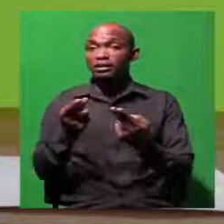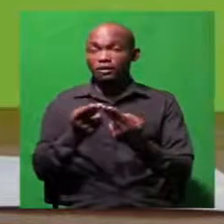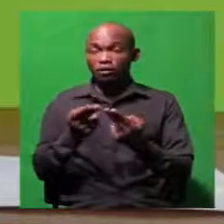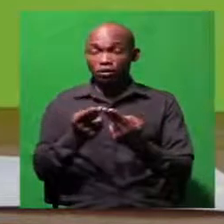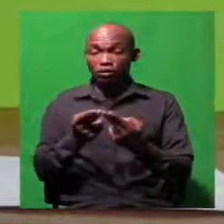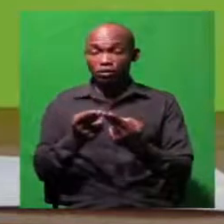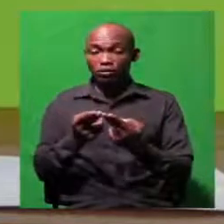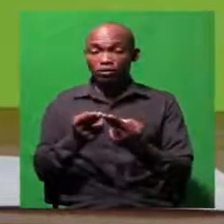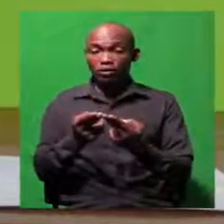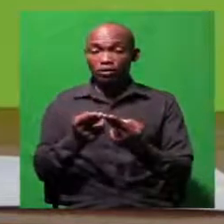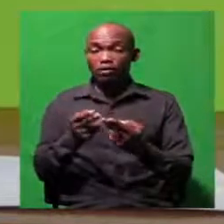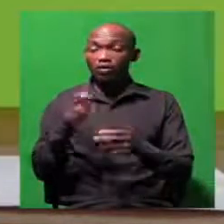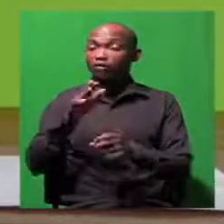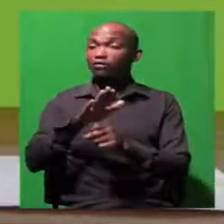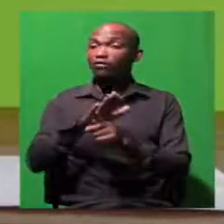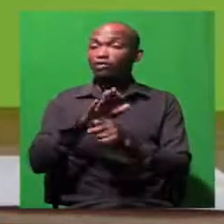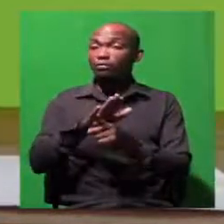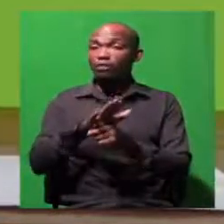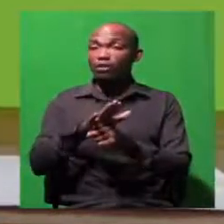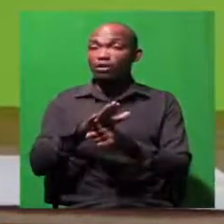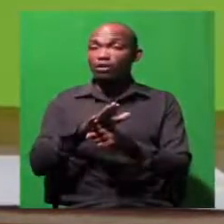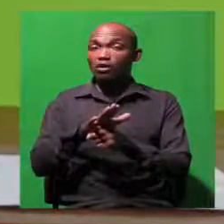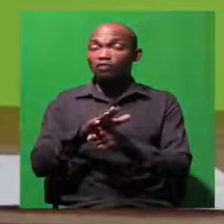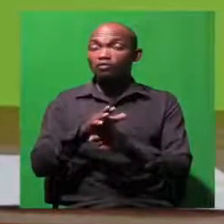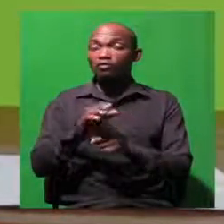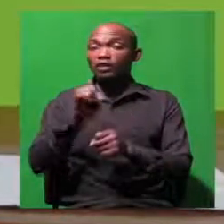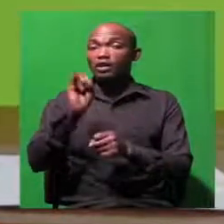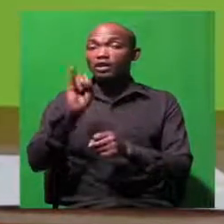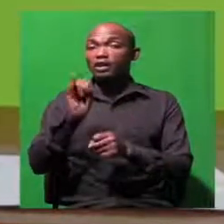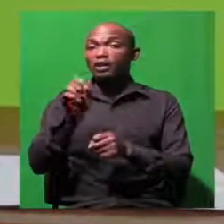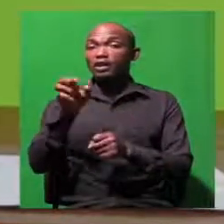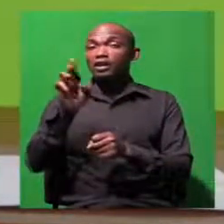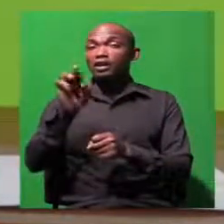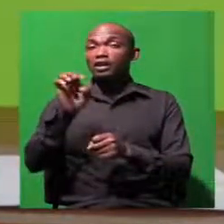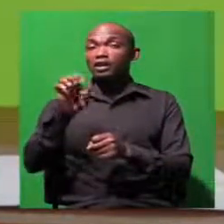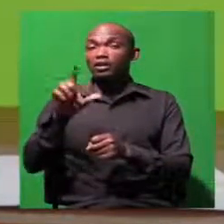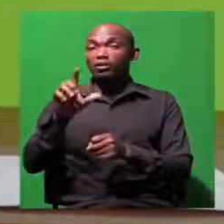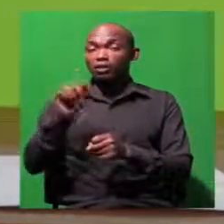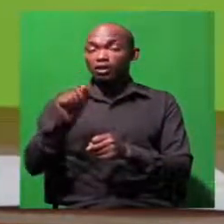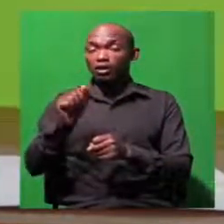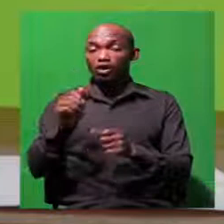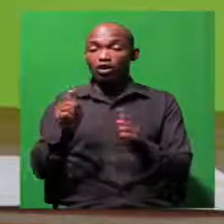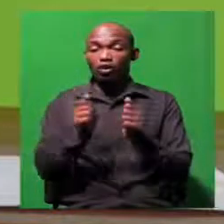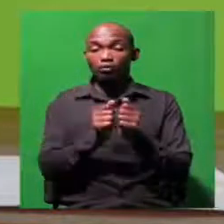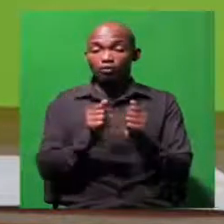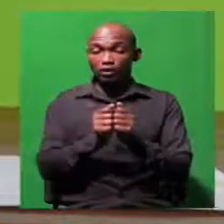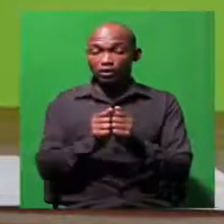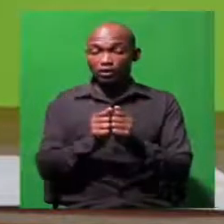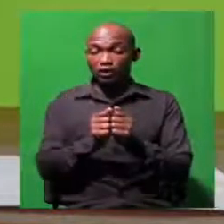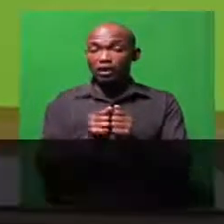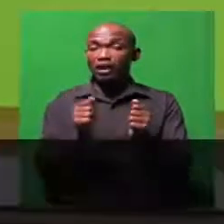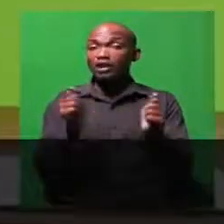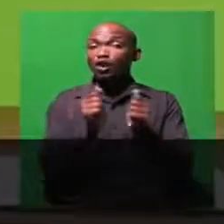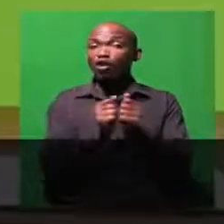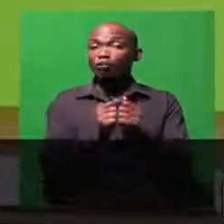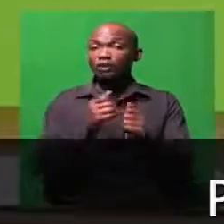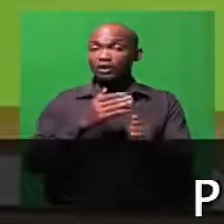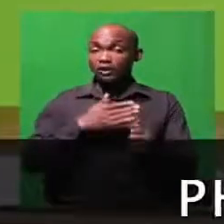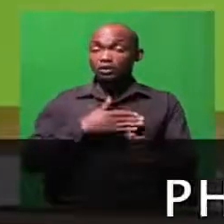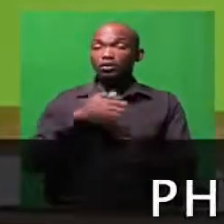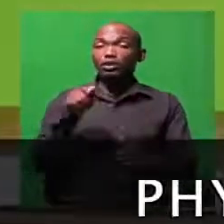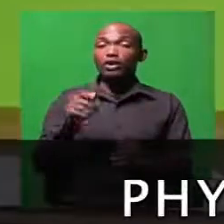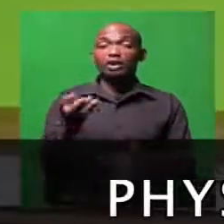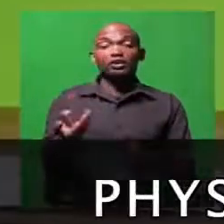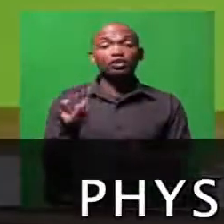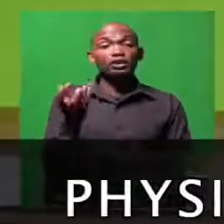to the volume of the irregular object. The volume of the irregular object. Our irregular object is the